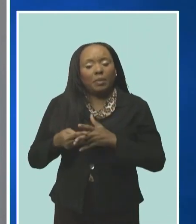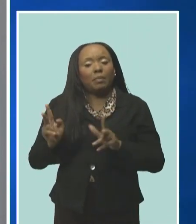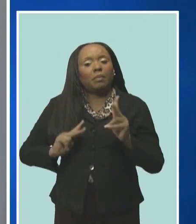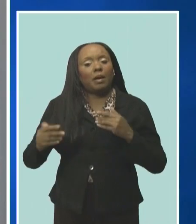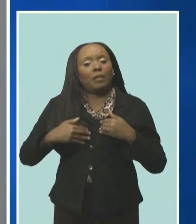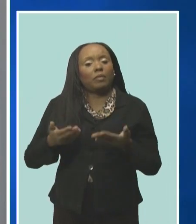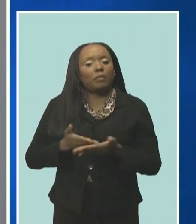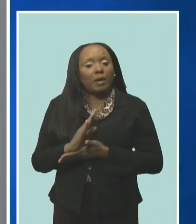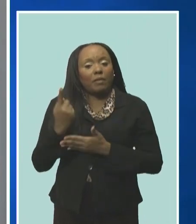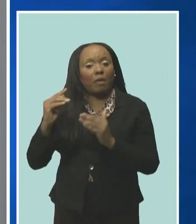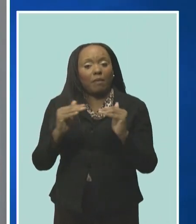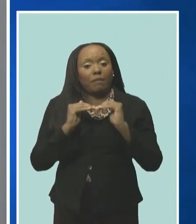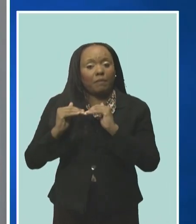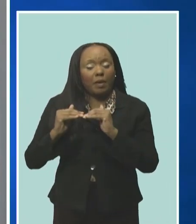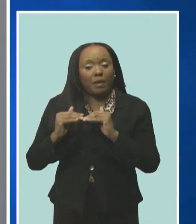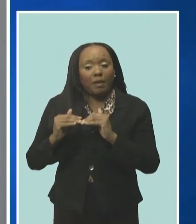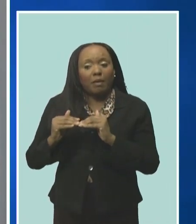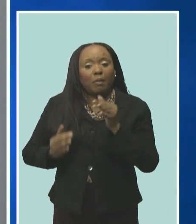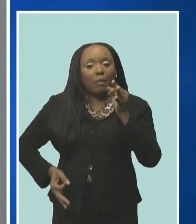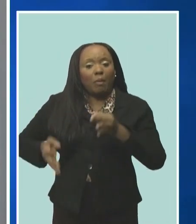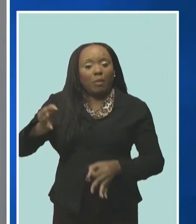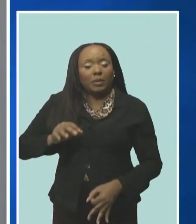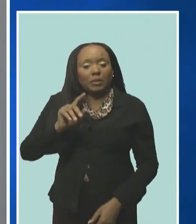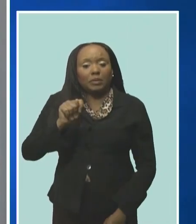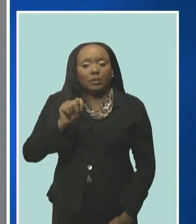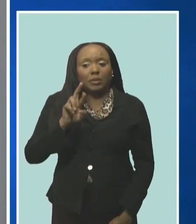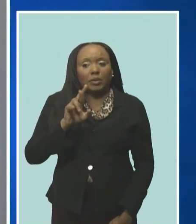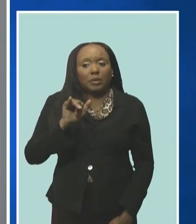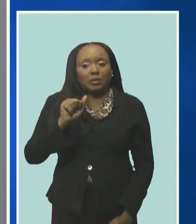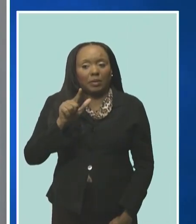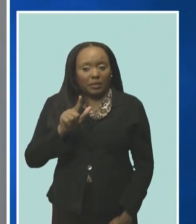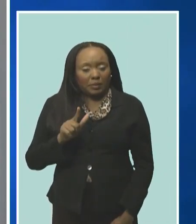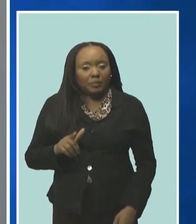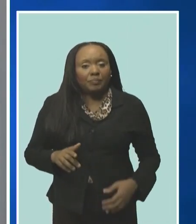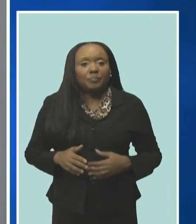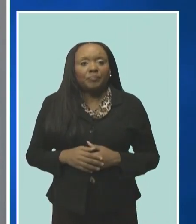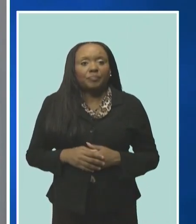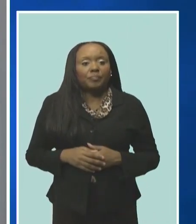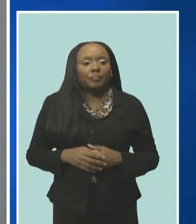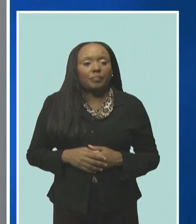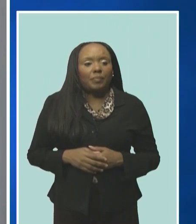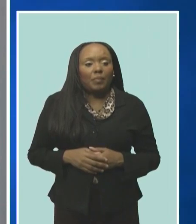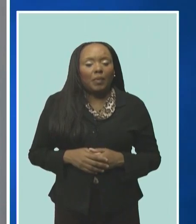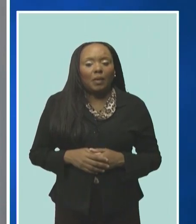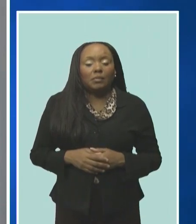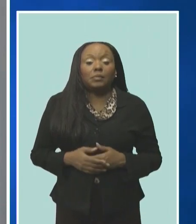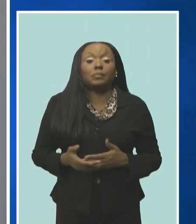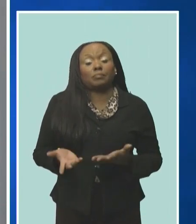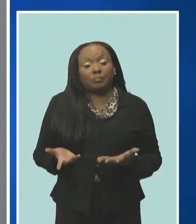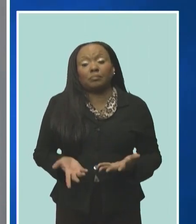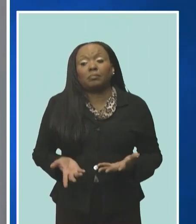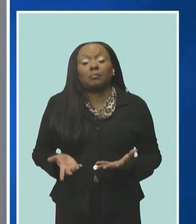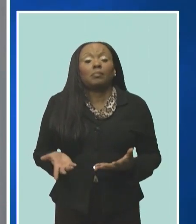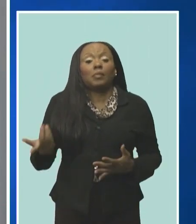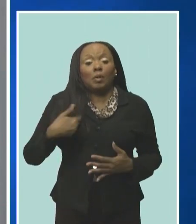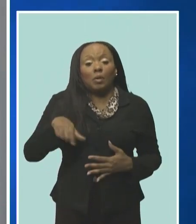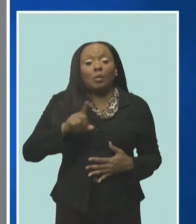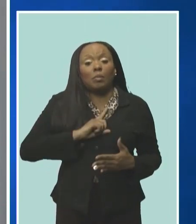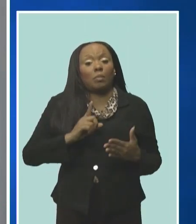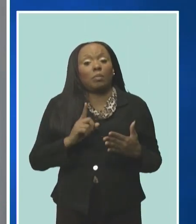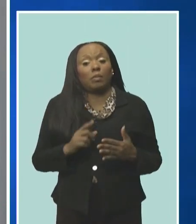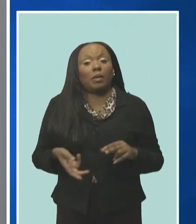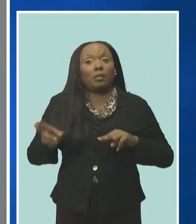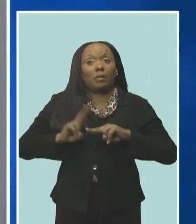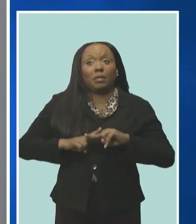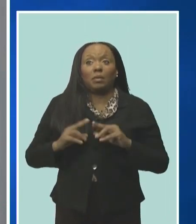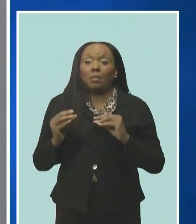trial are found to have been breached. Thus, despite Barbados increasing the number of criminal court judges